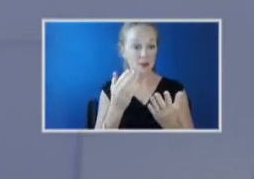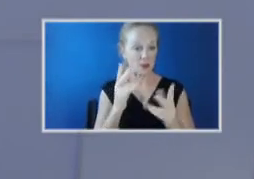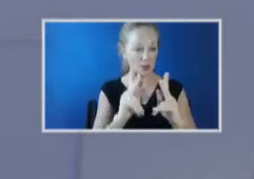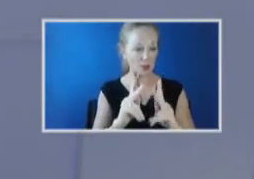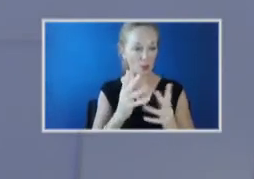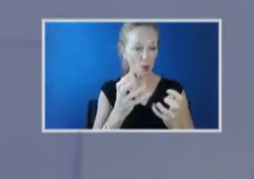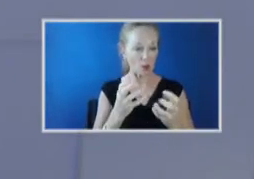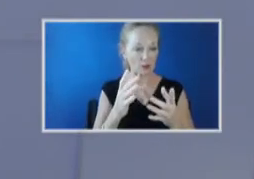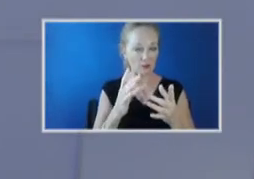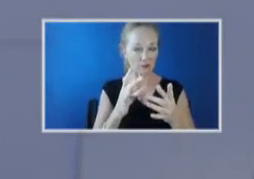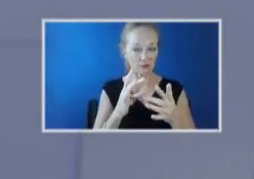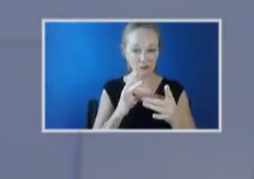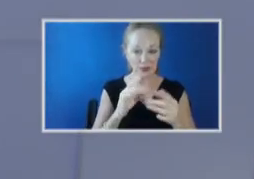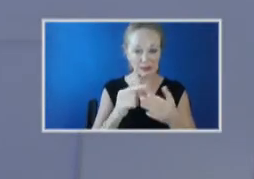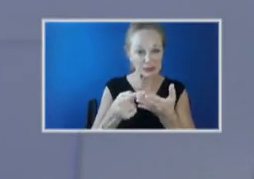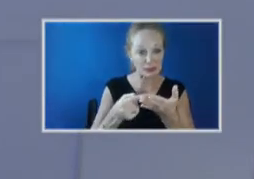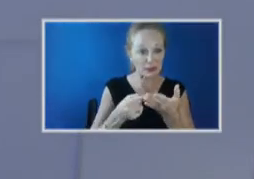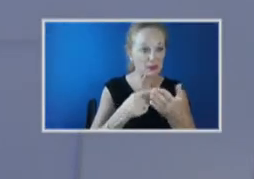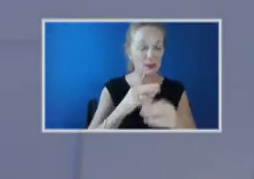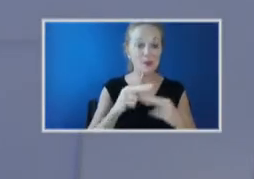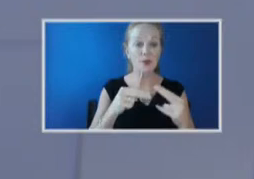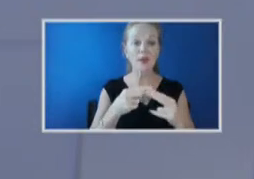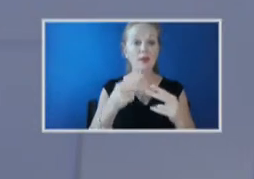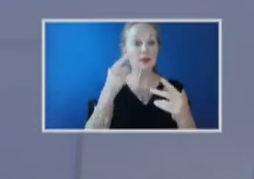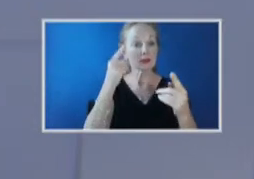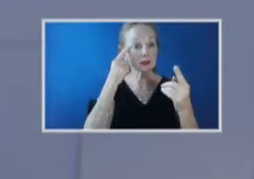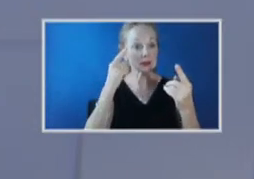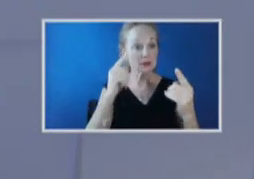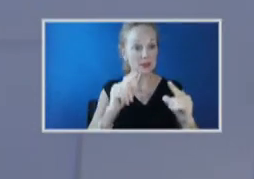comment on the consent agenda?